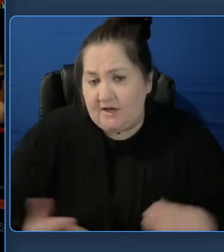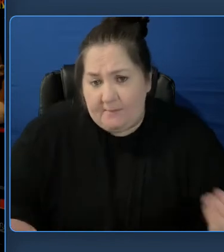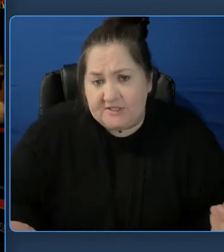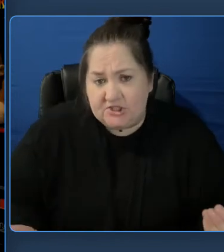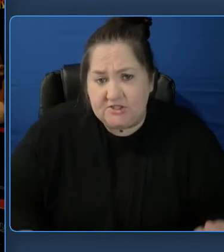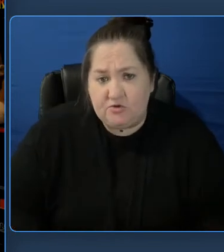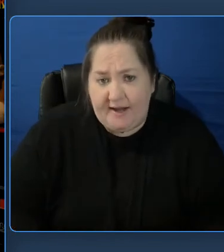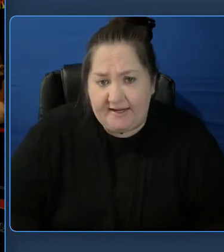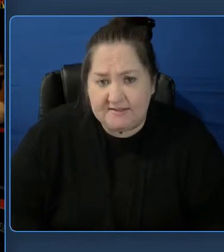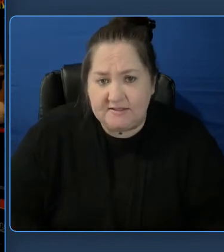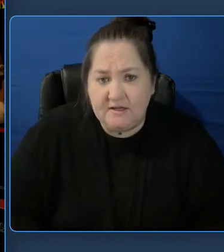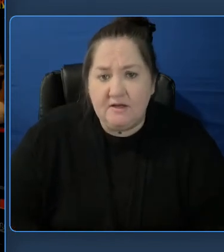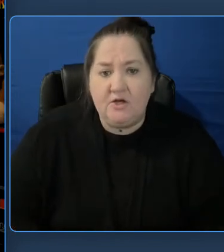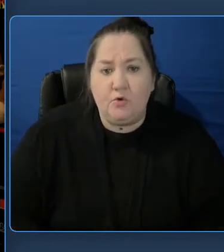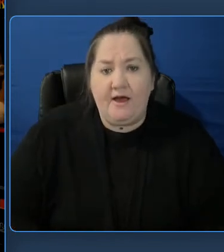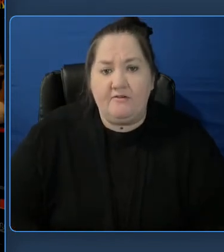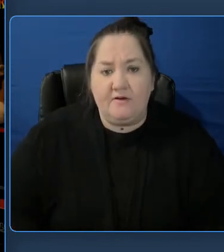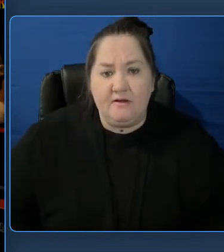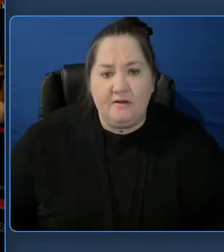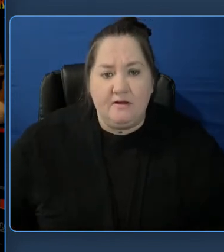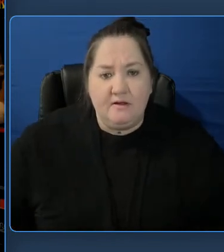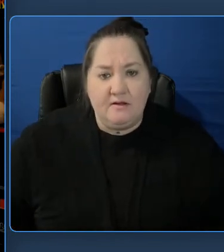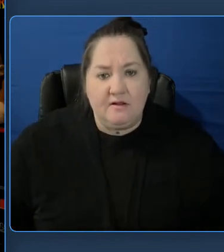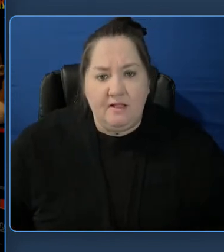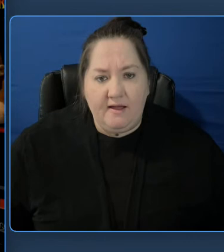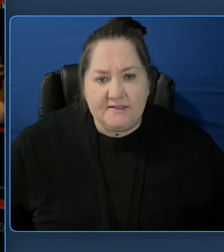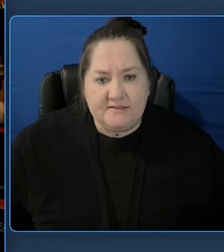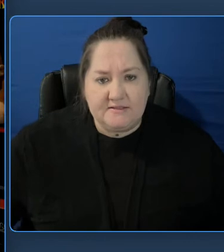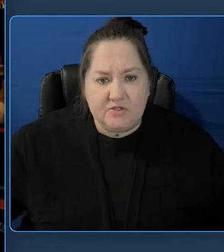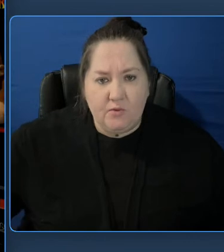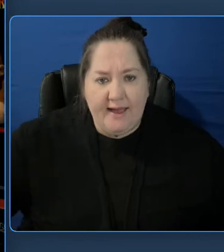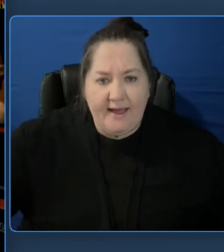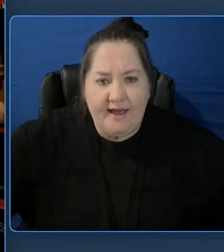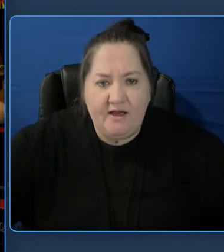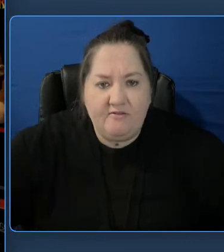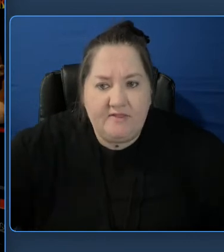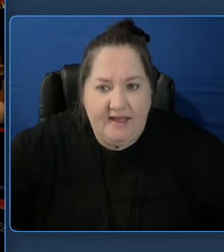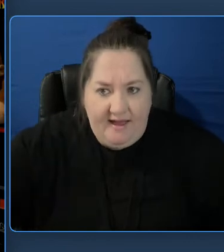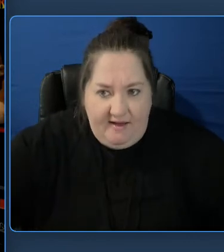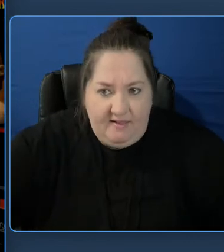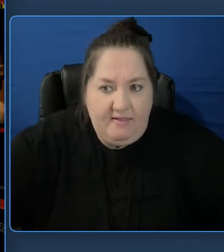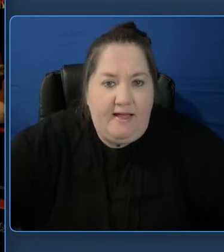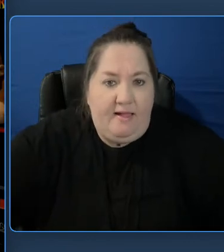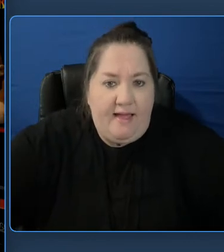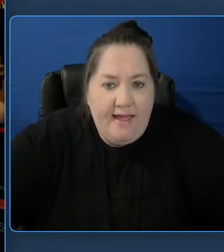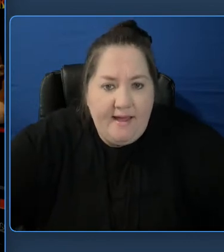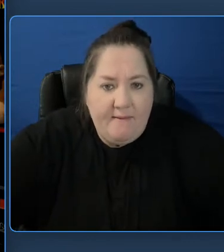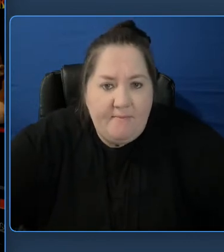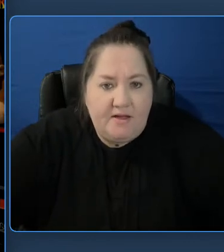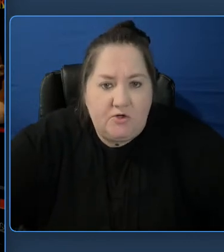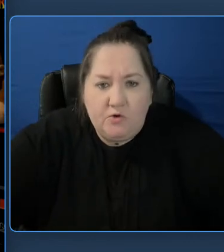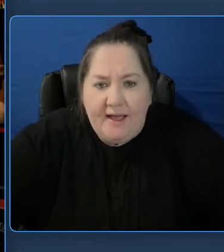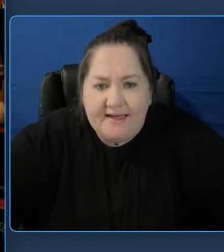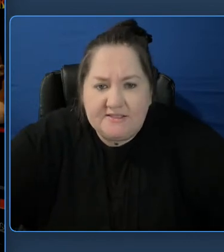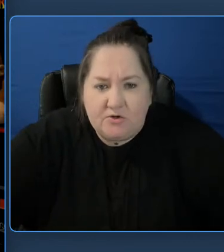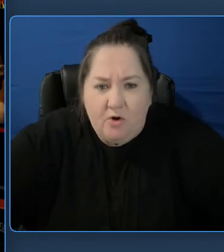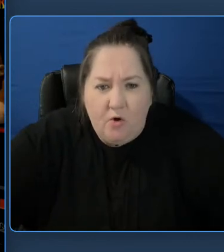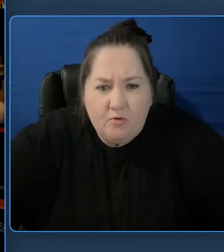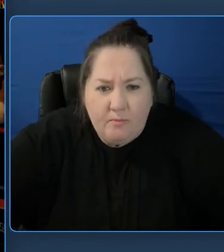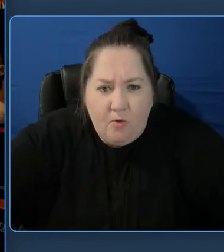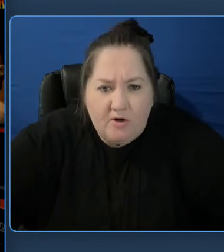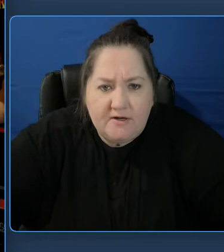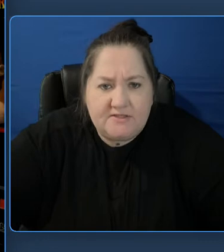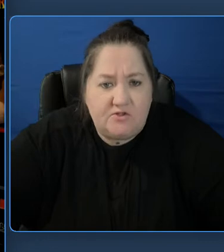competition, and I think competition is great. You have Klux, you have the LLM, Google has